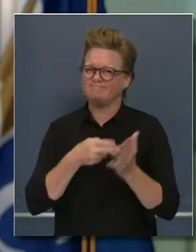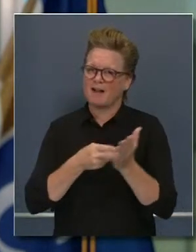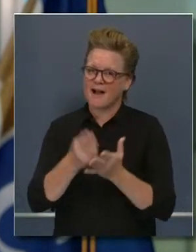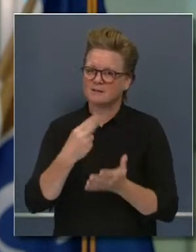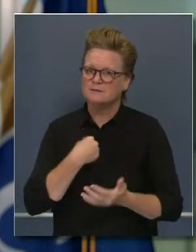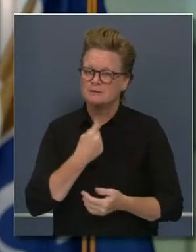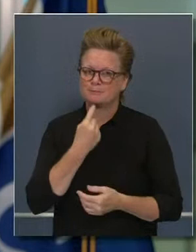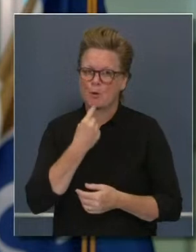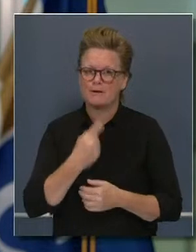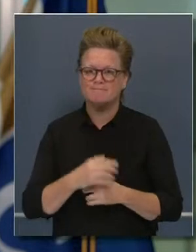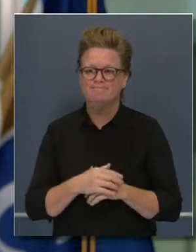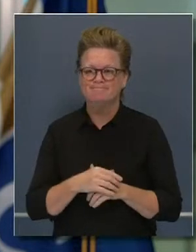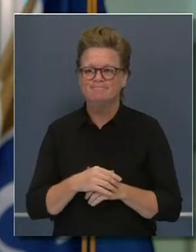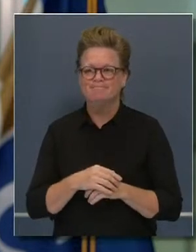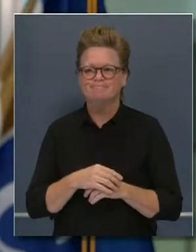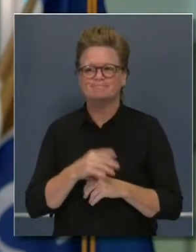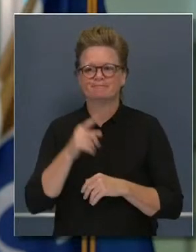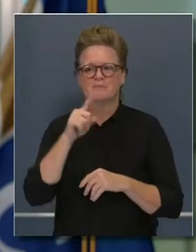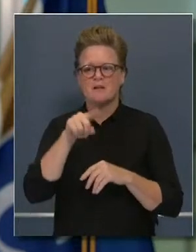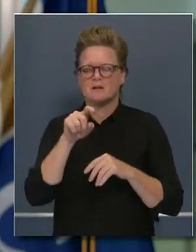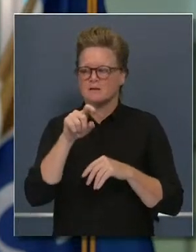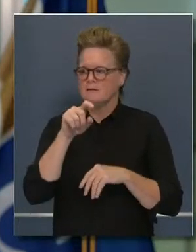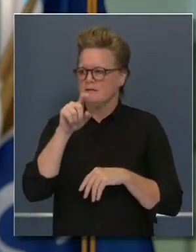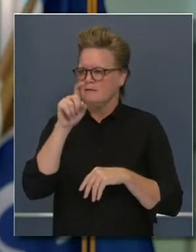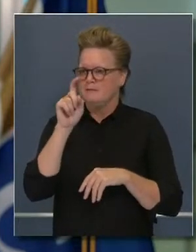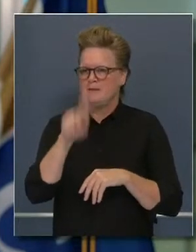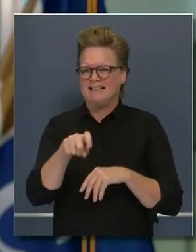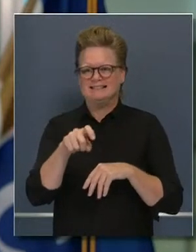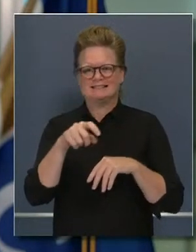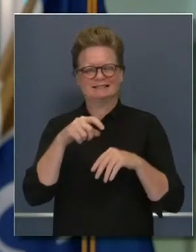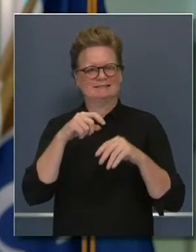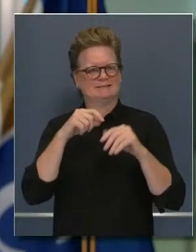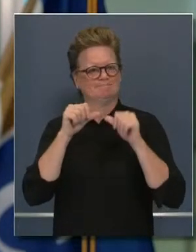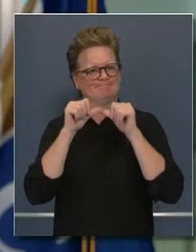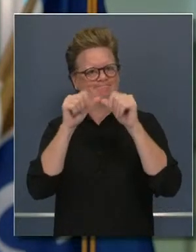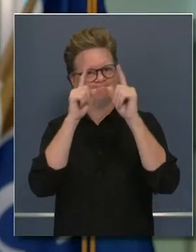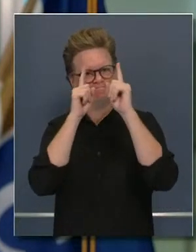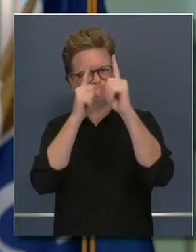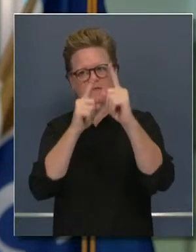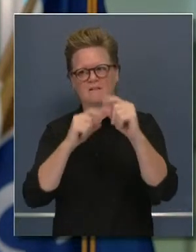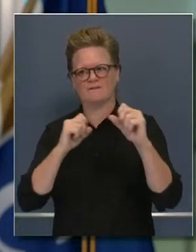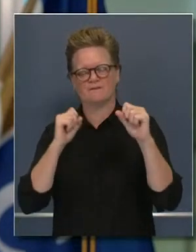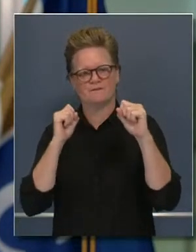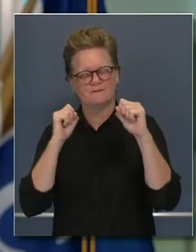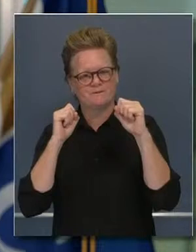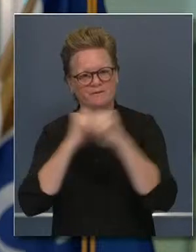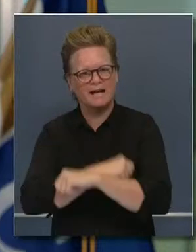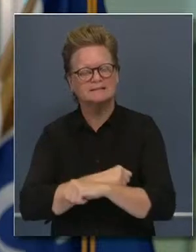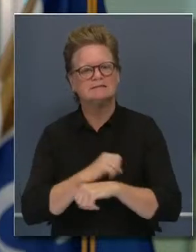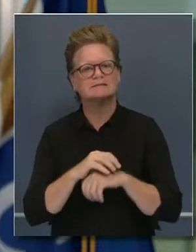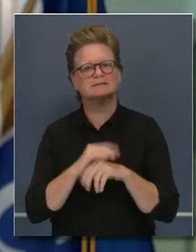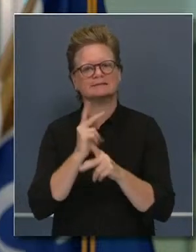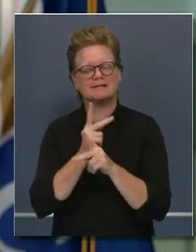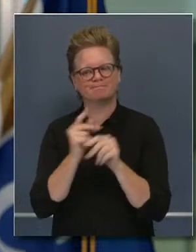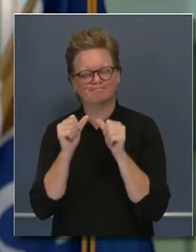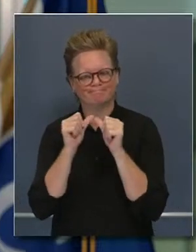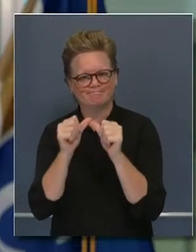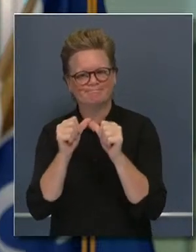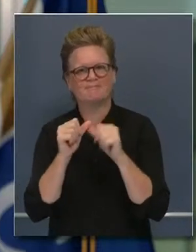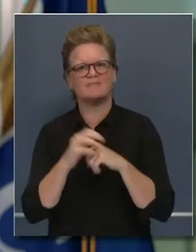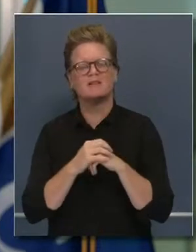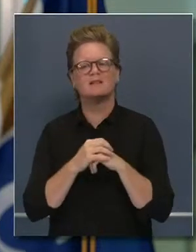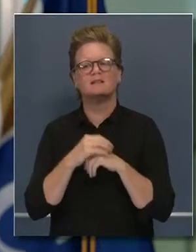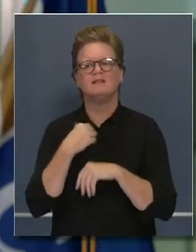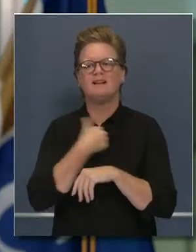power to rise up and elevate our capacity to lead